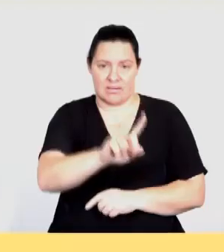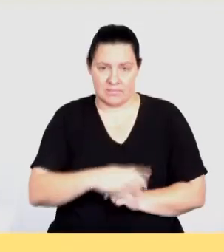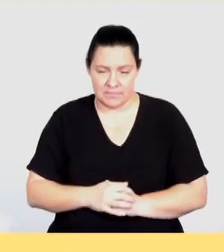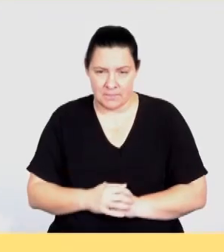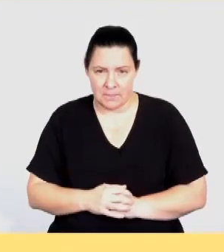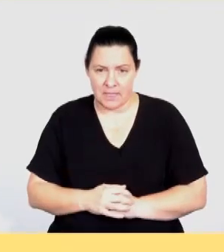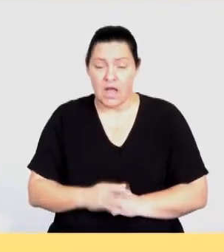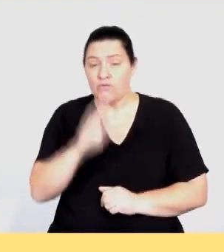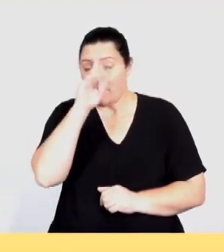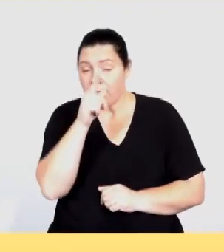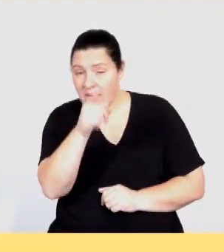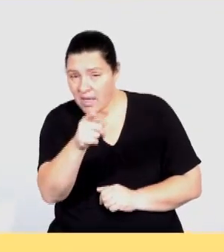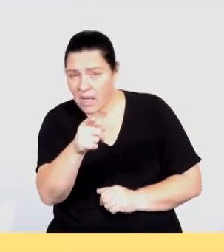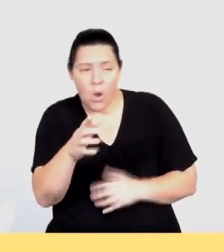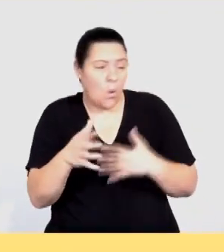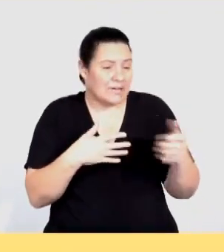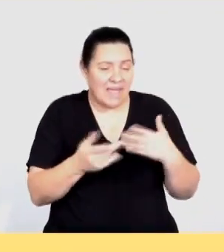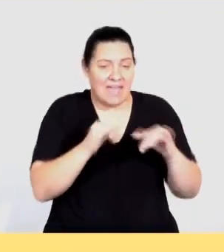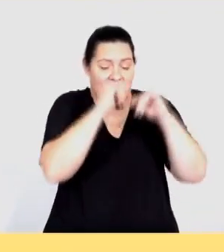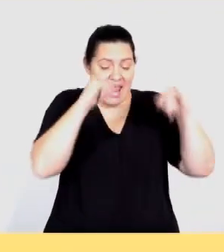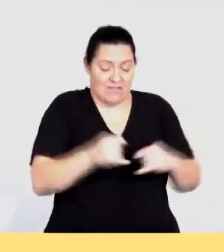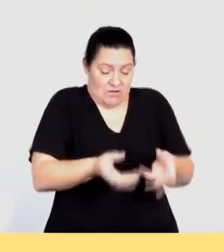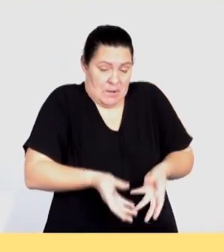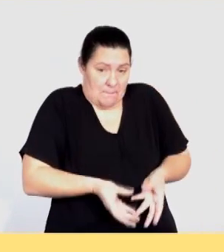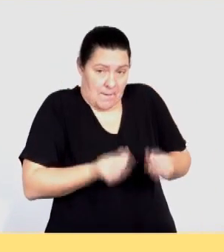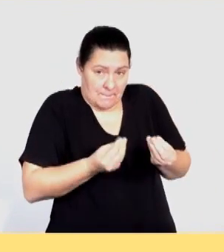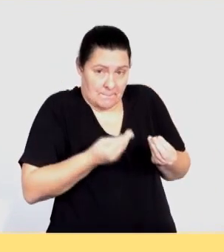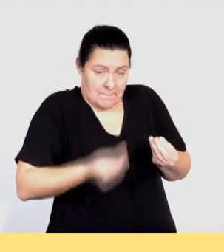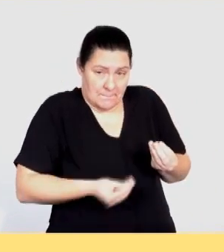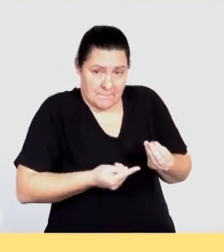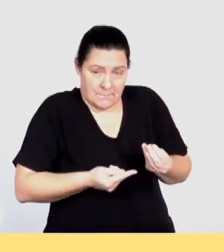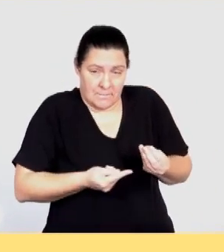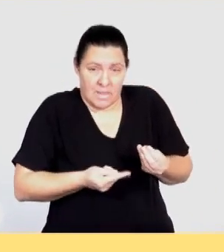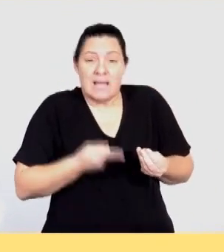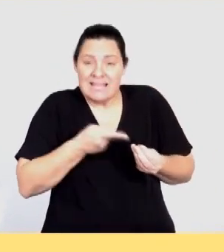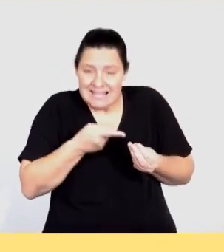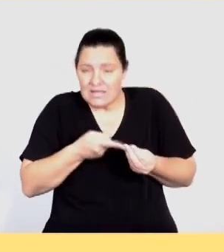ledger. Very important for you to remember that whenever you have your invoices